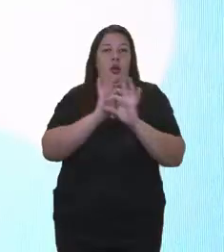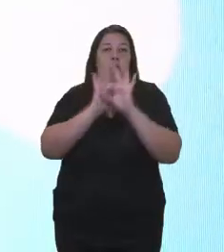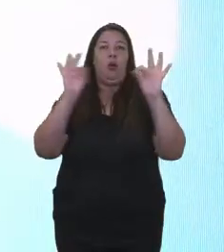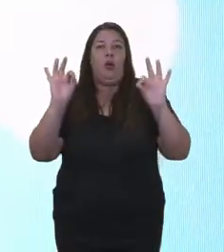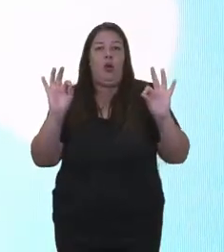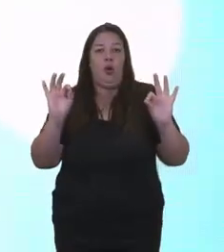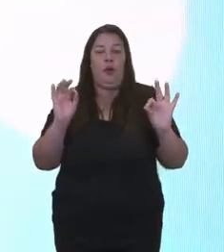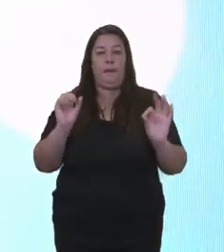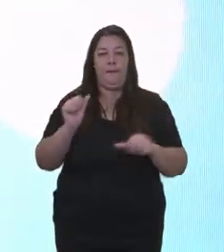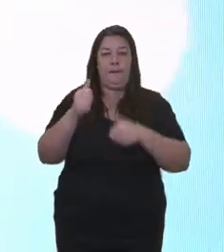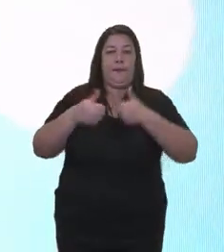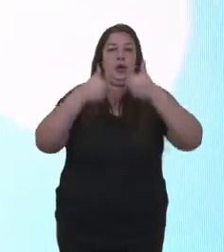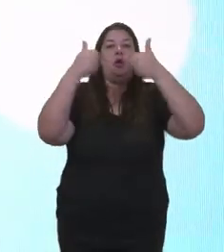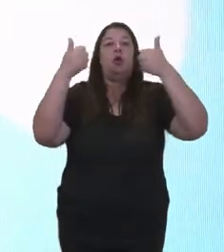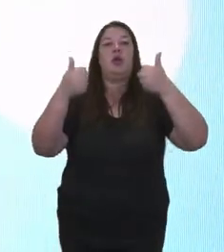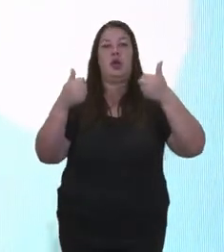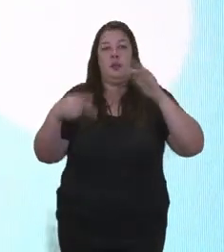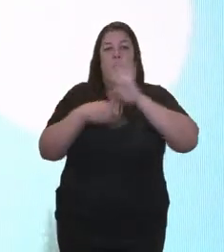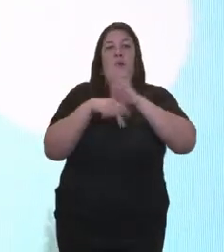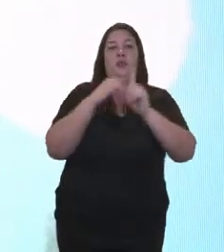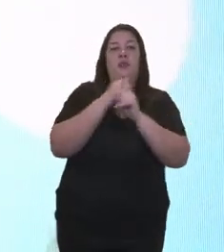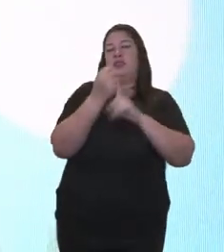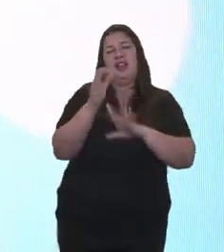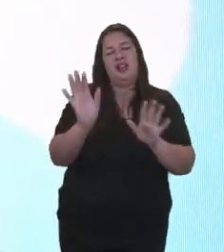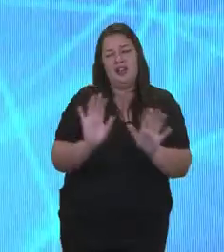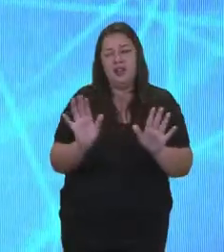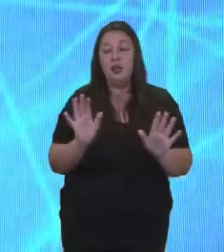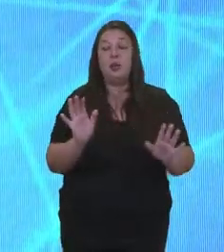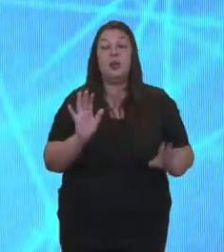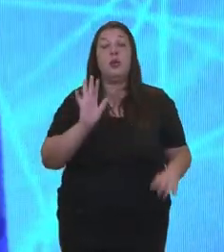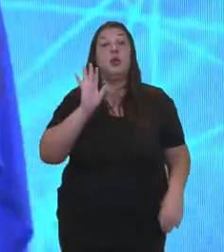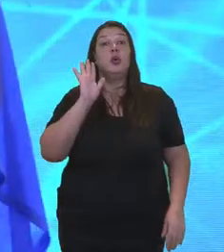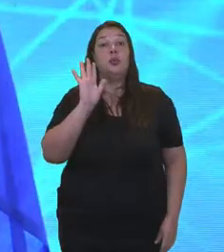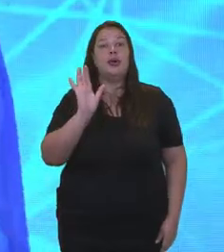the evolution in the country and the society of a single person.